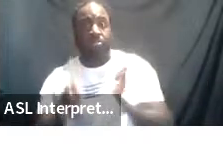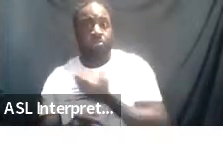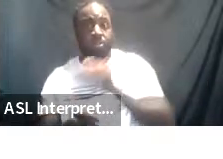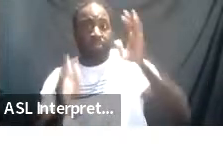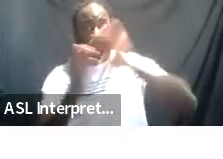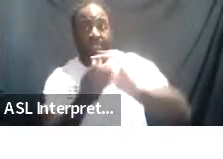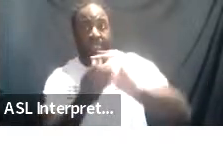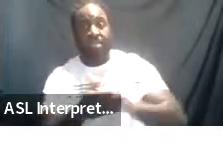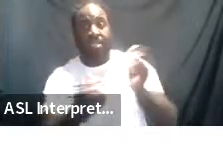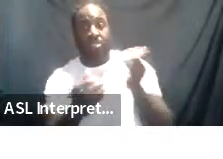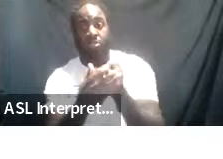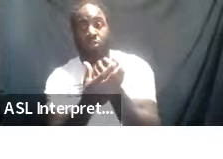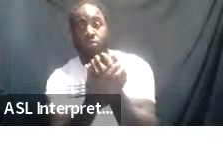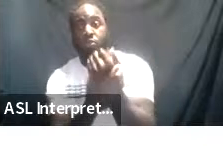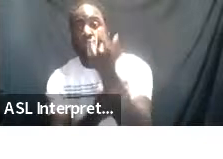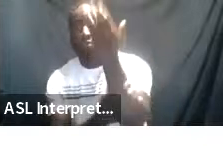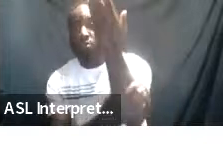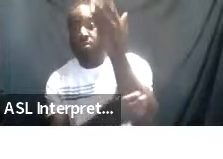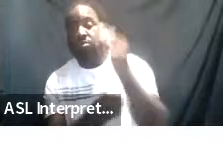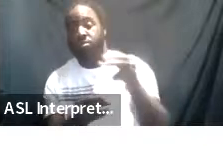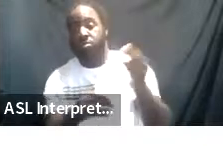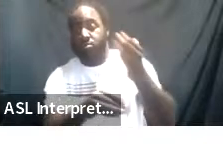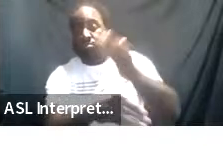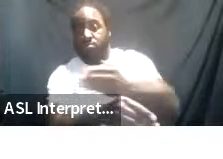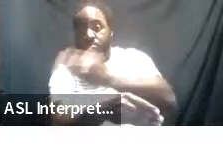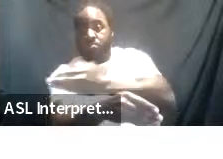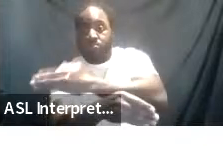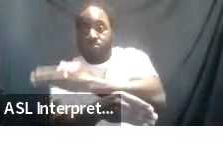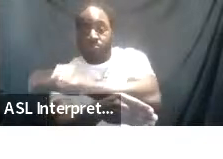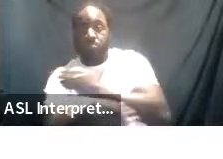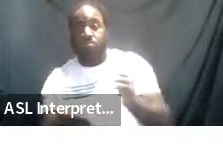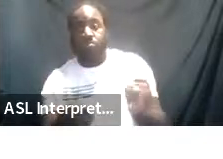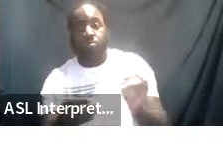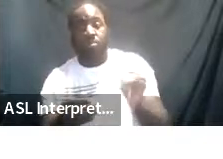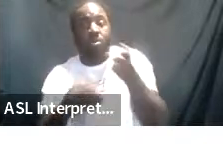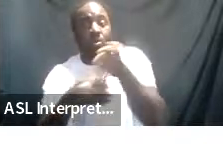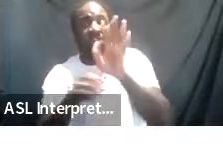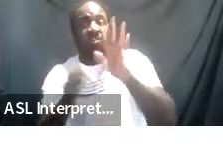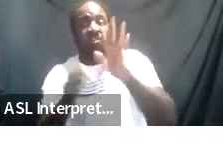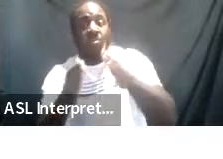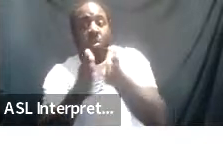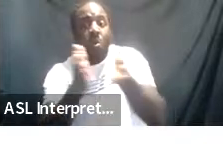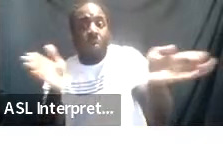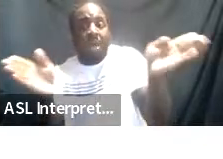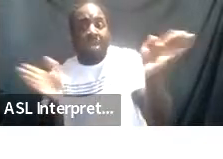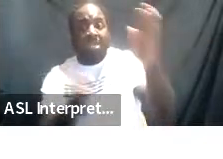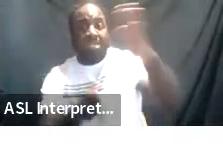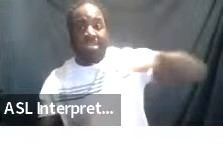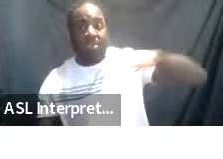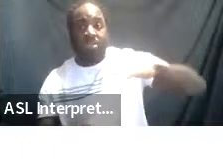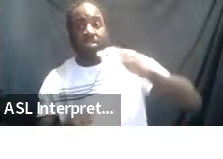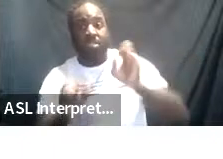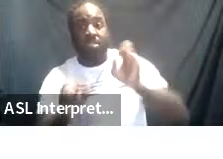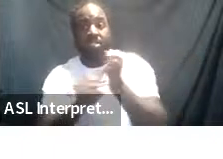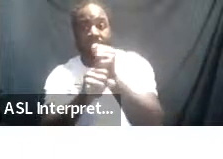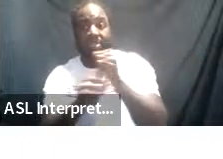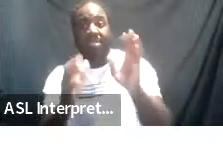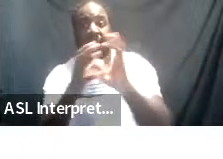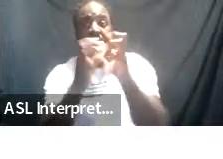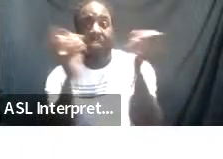incremental growth, incremental changes across a wide geography can create a lot of